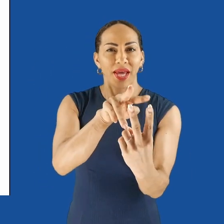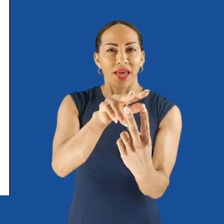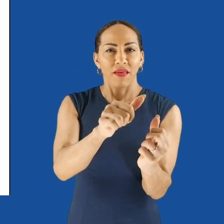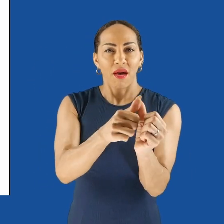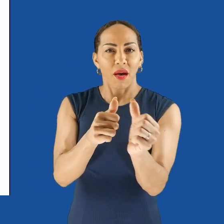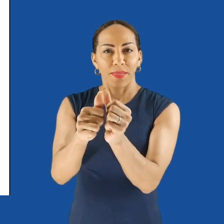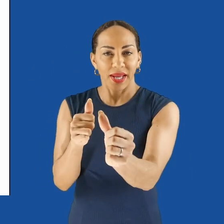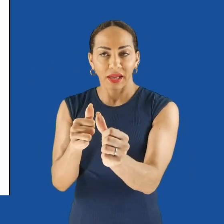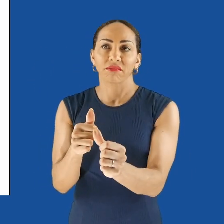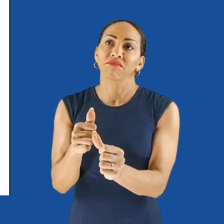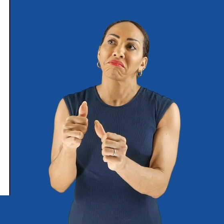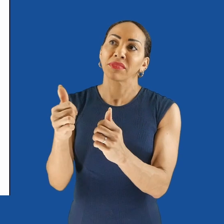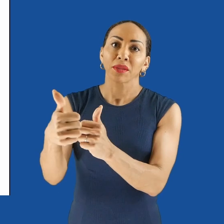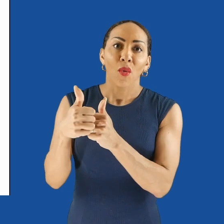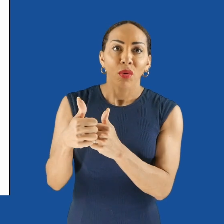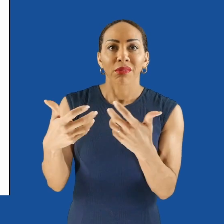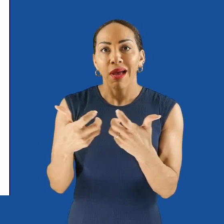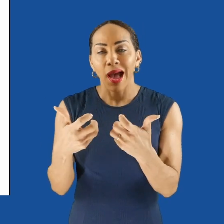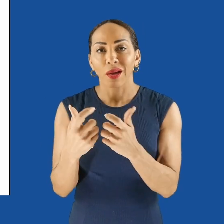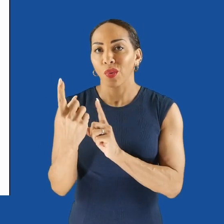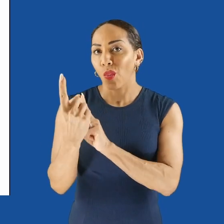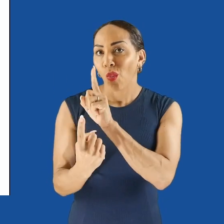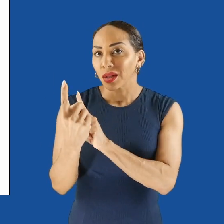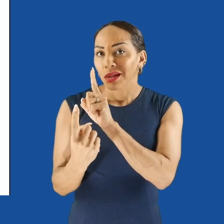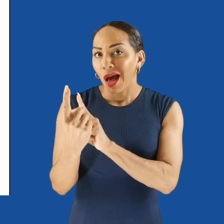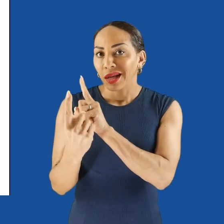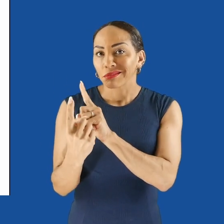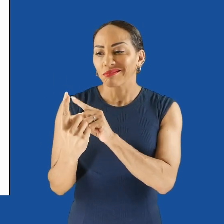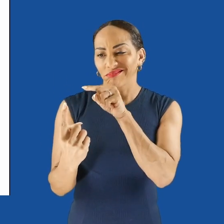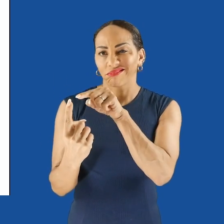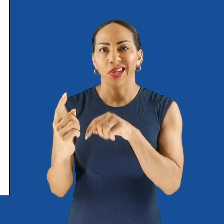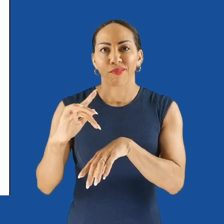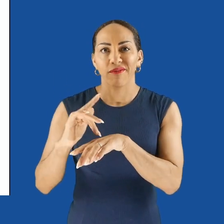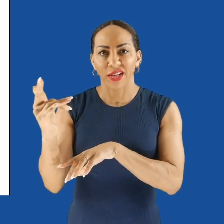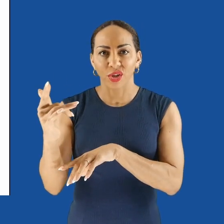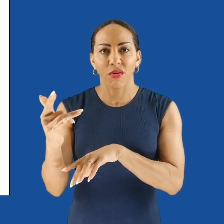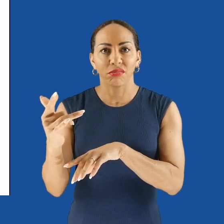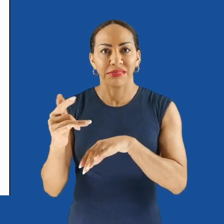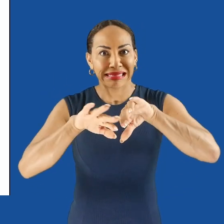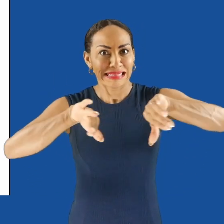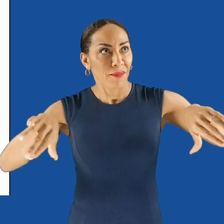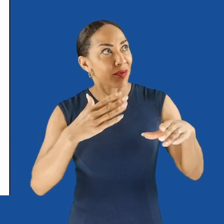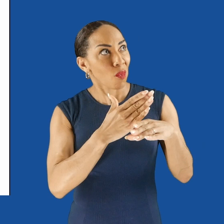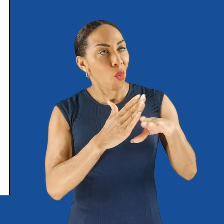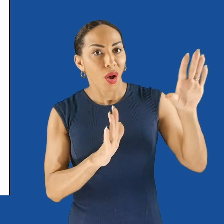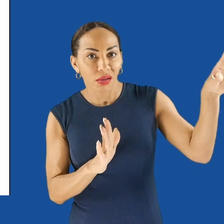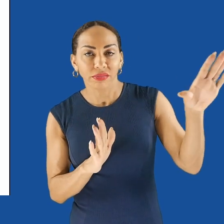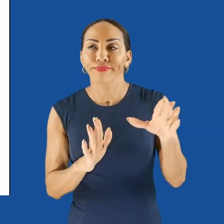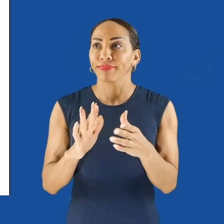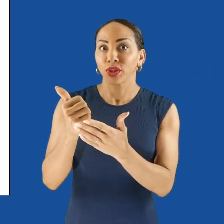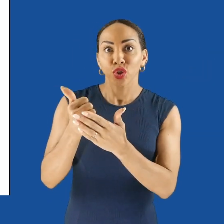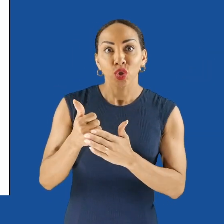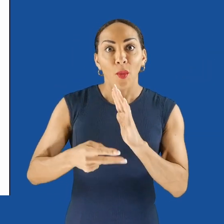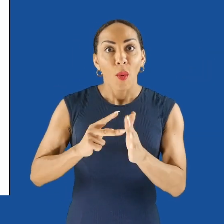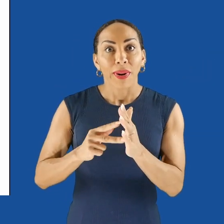providers. Mental health support can be things like one-to-one mental health support from a professional outside of work, a support